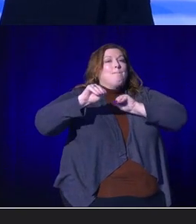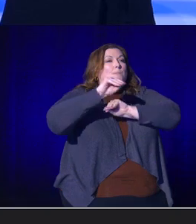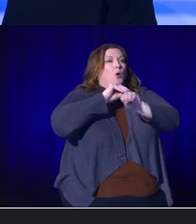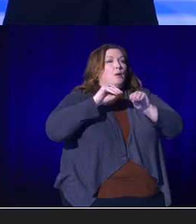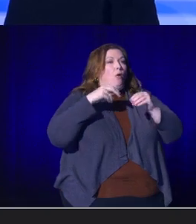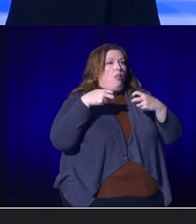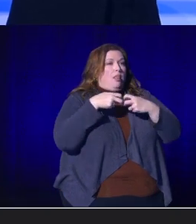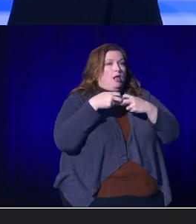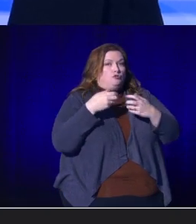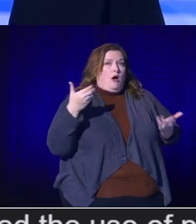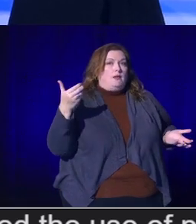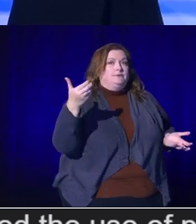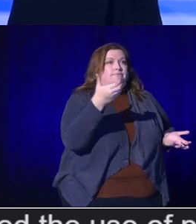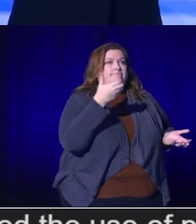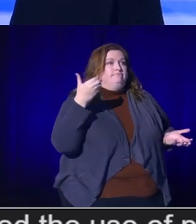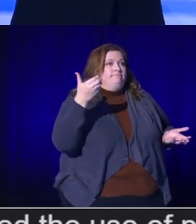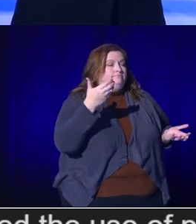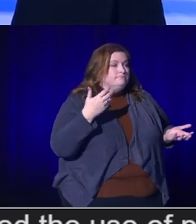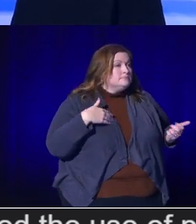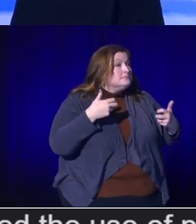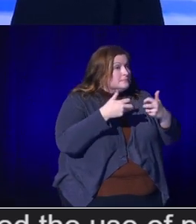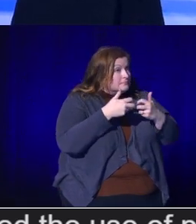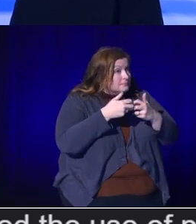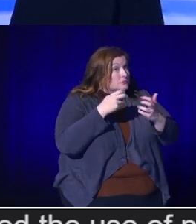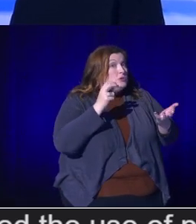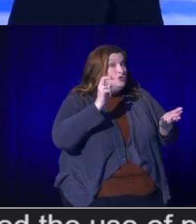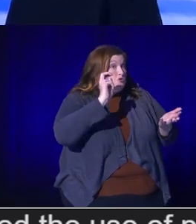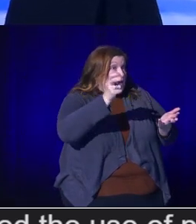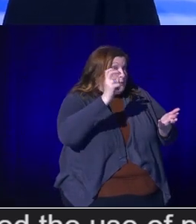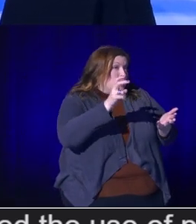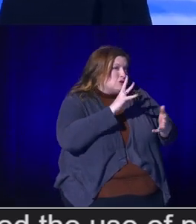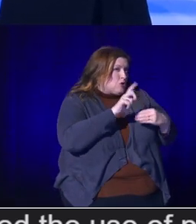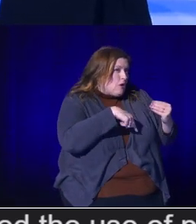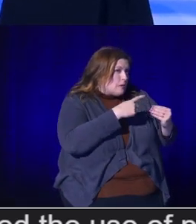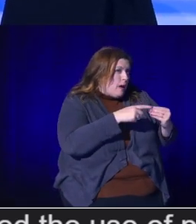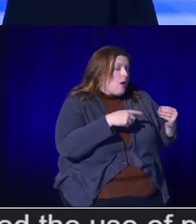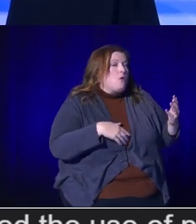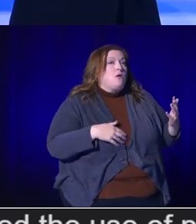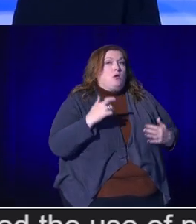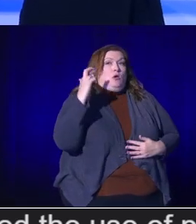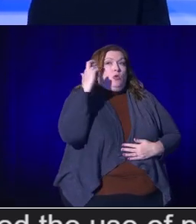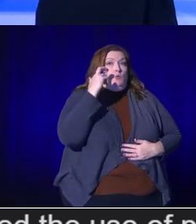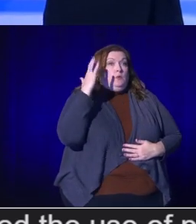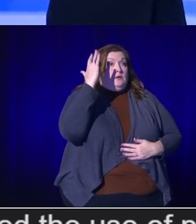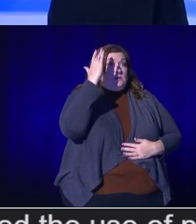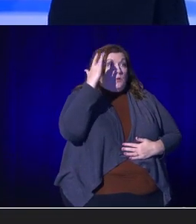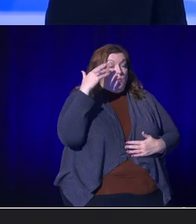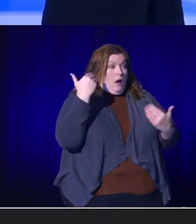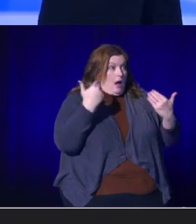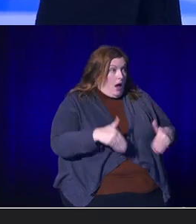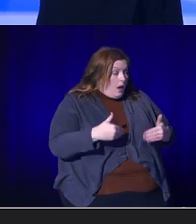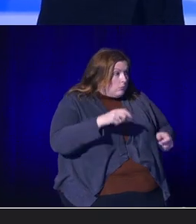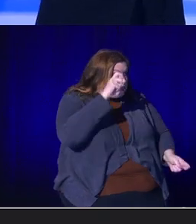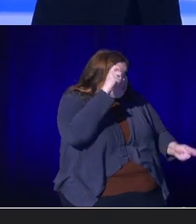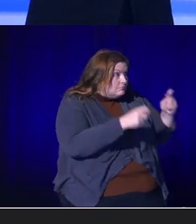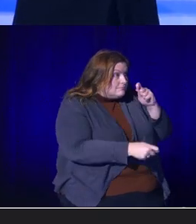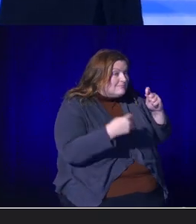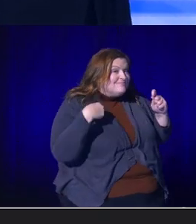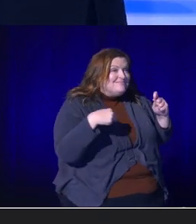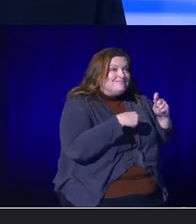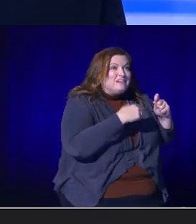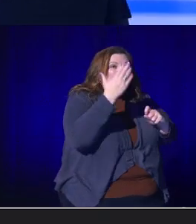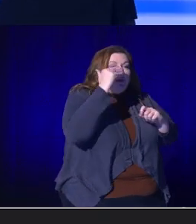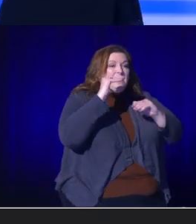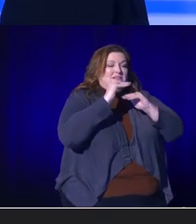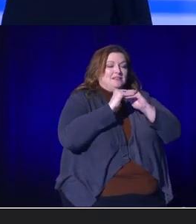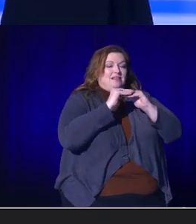this electrification of transportation that I was speaking of. And the reason why it was so revolutionary was this layered